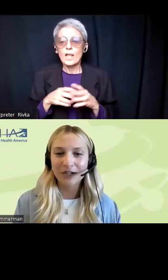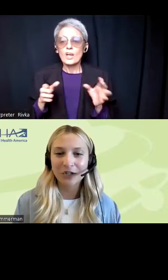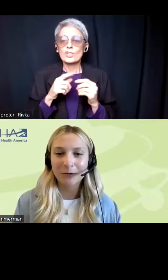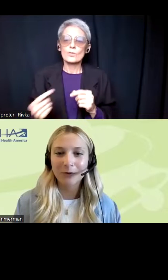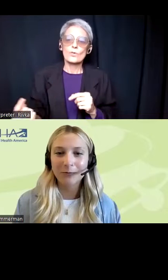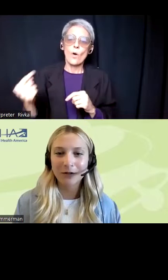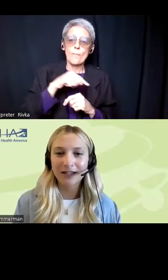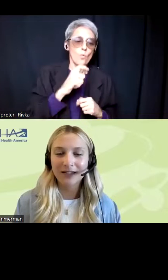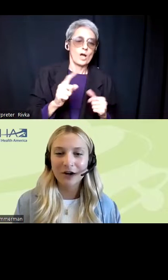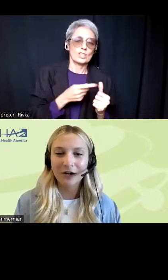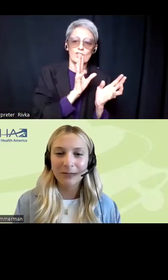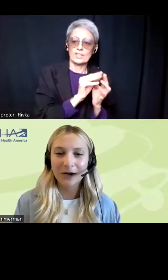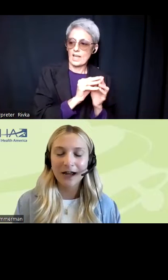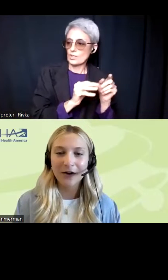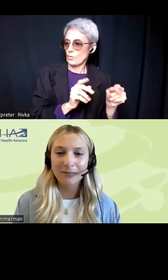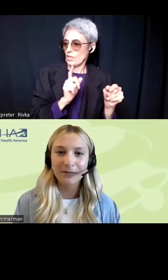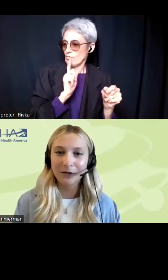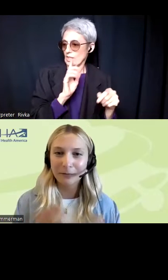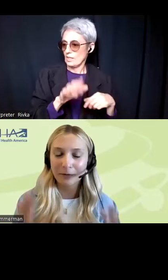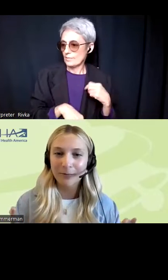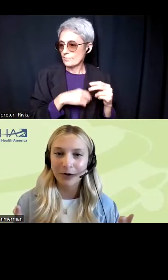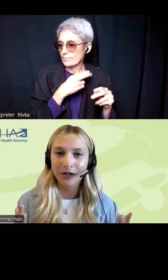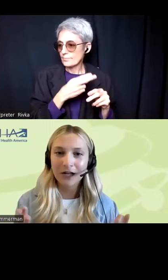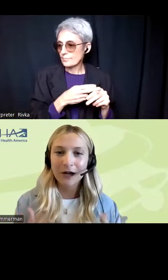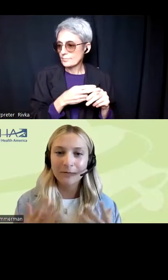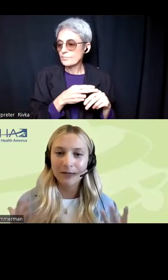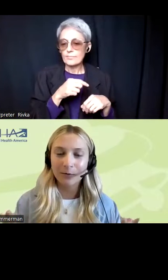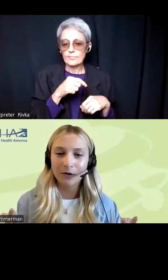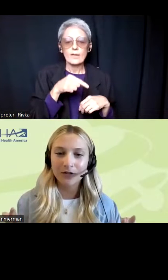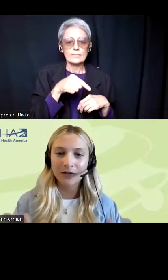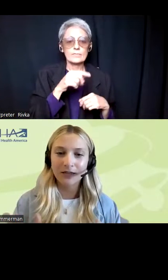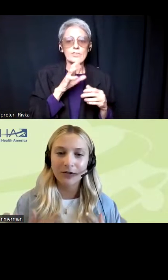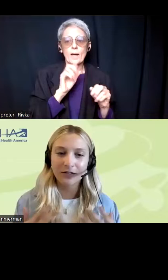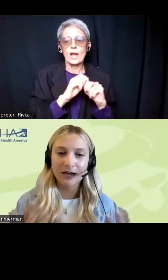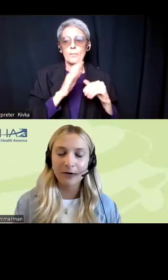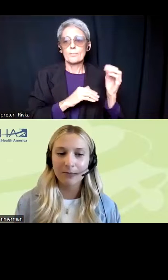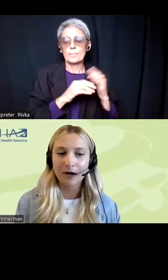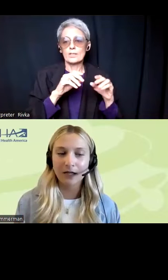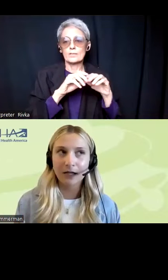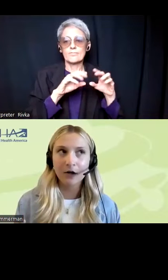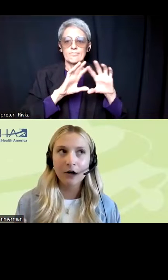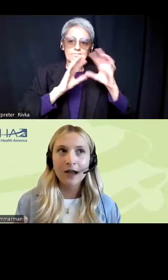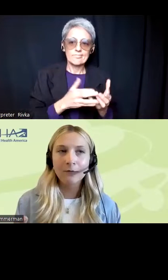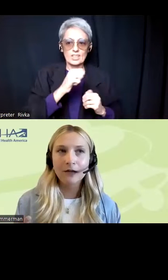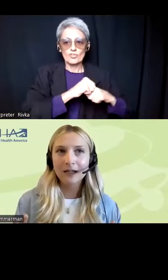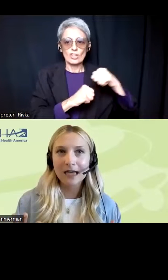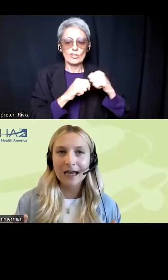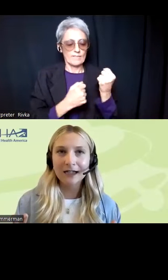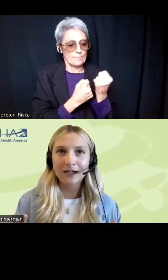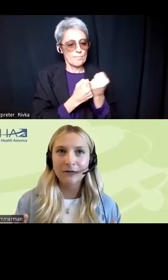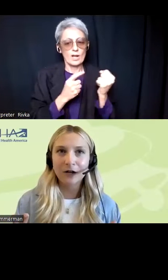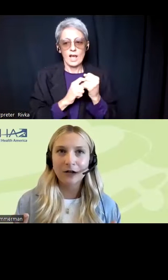first session where we really talk about how to build a framework of support so that there is that wraparound care. And